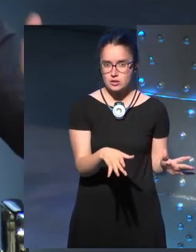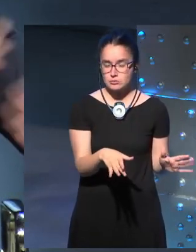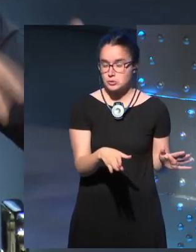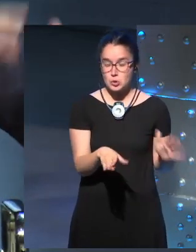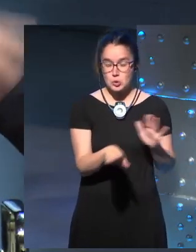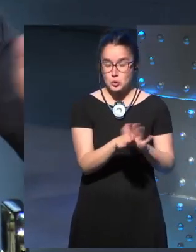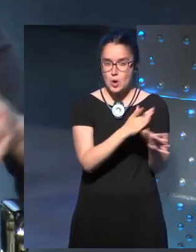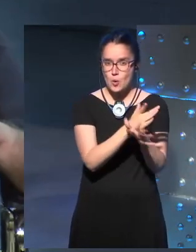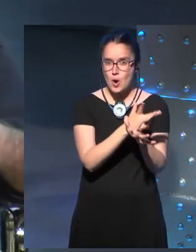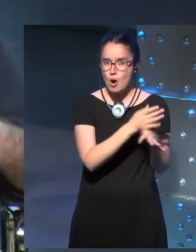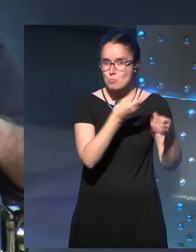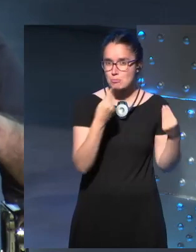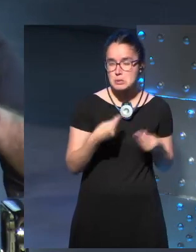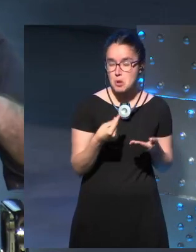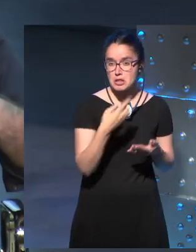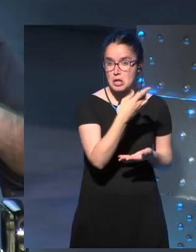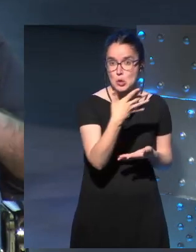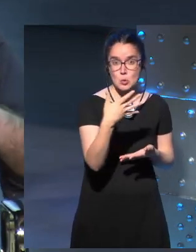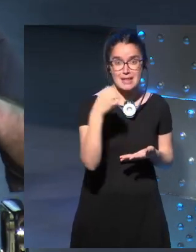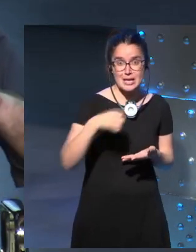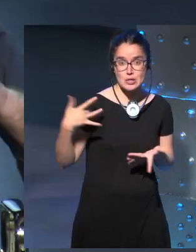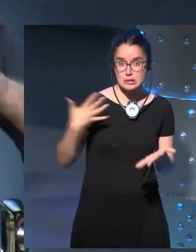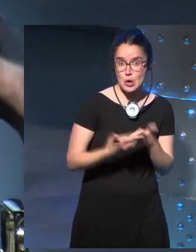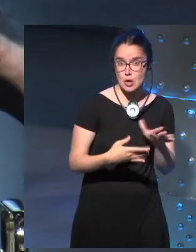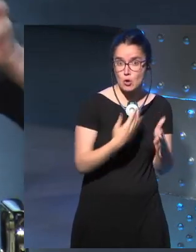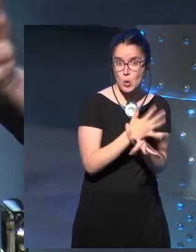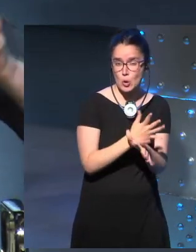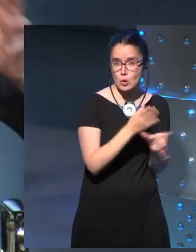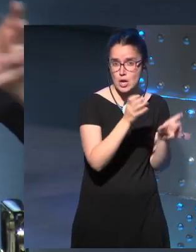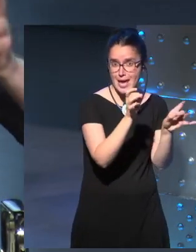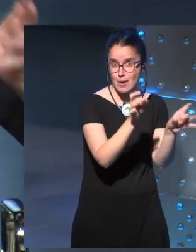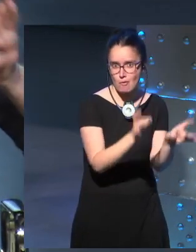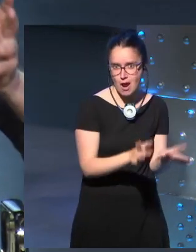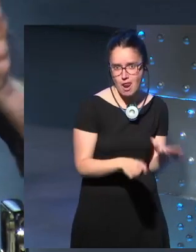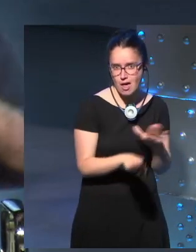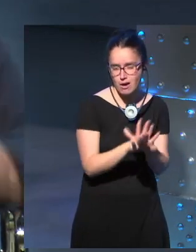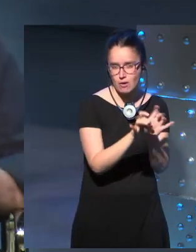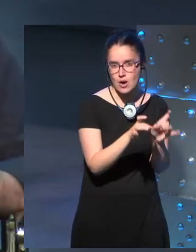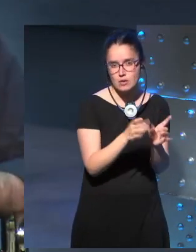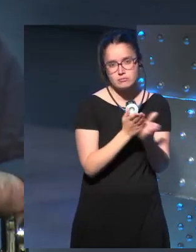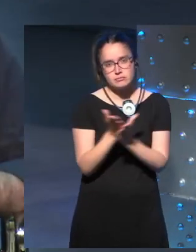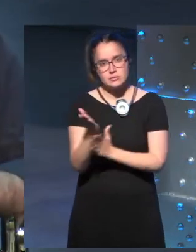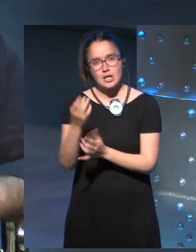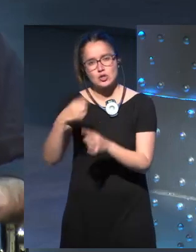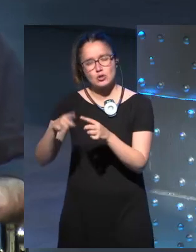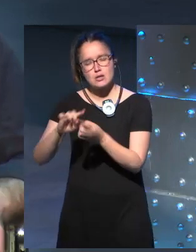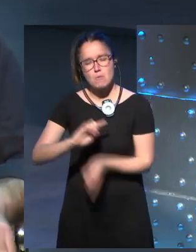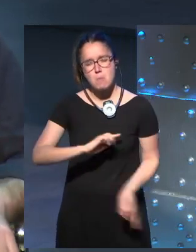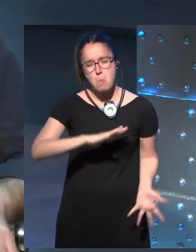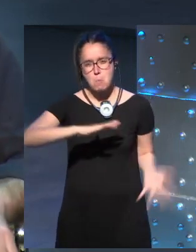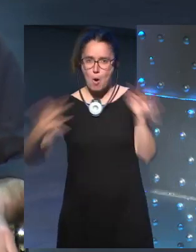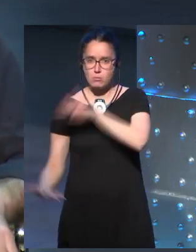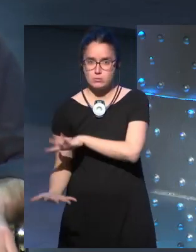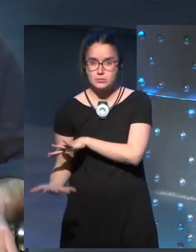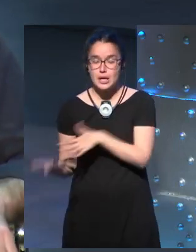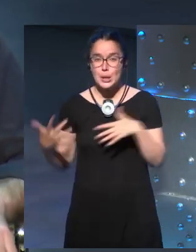was played 150 years ago. On the other hand, things have changed dramatically. Does